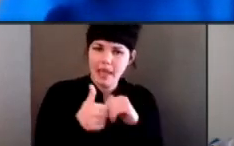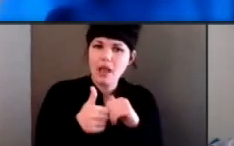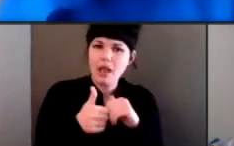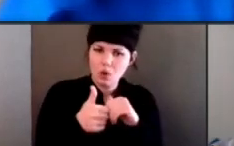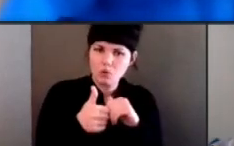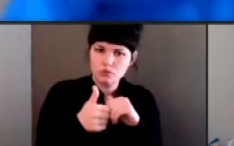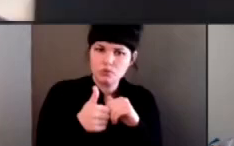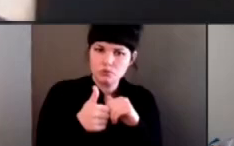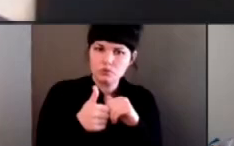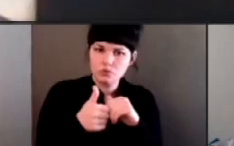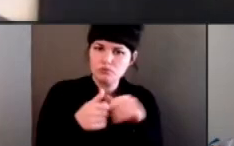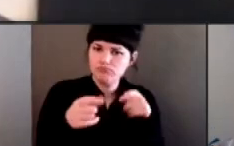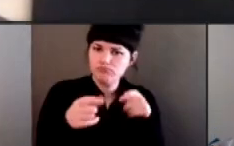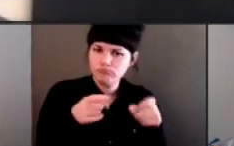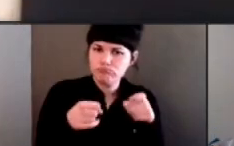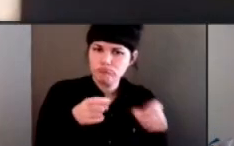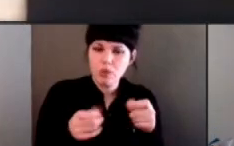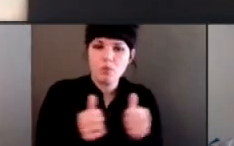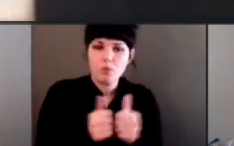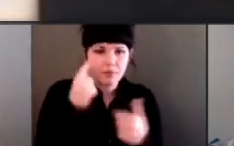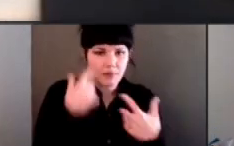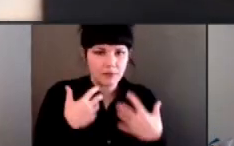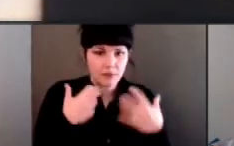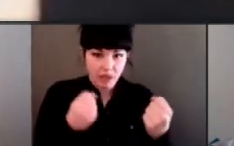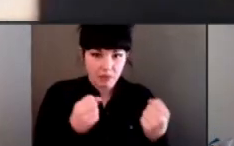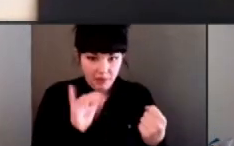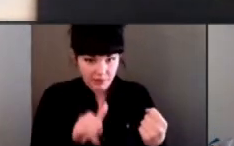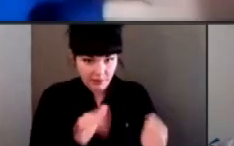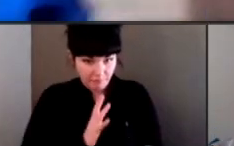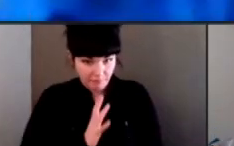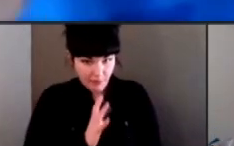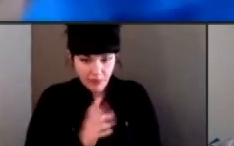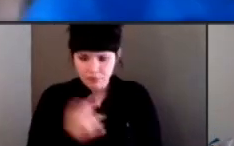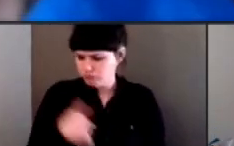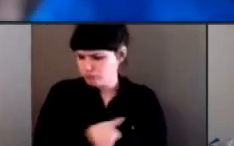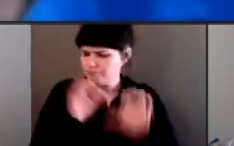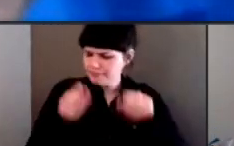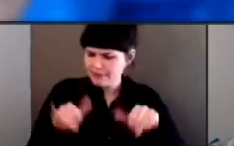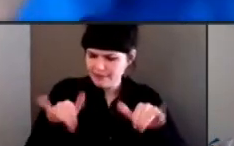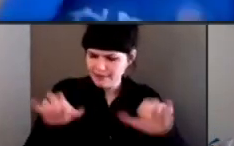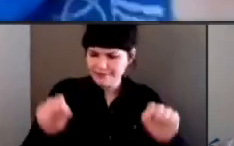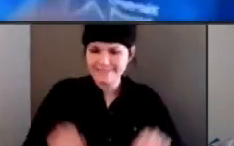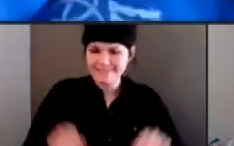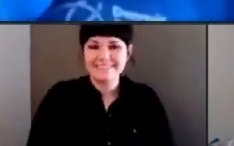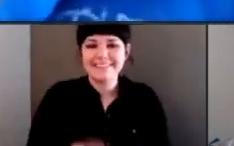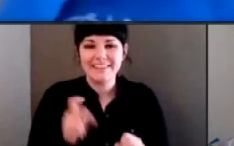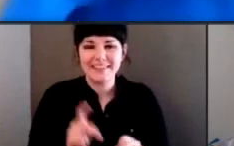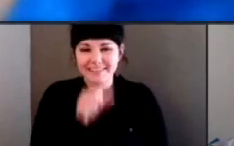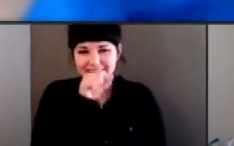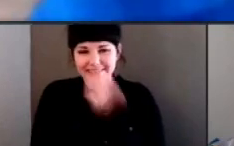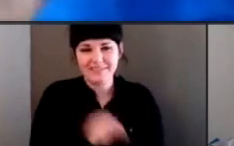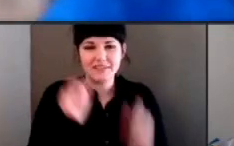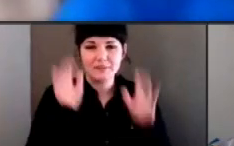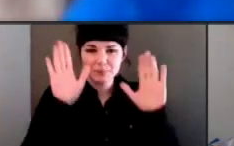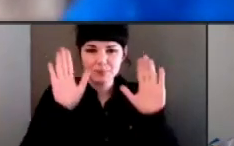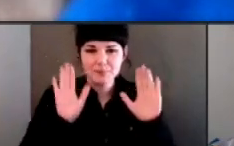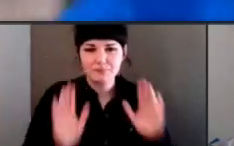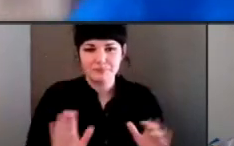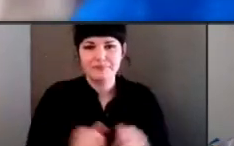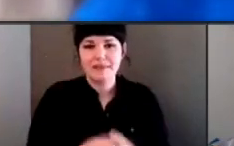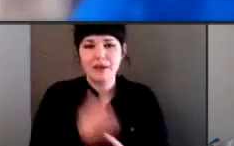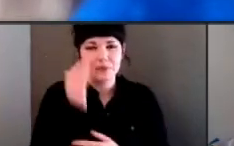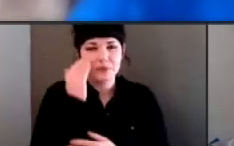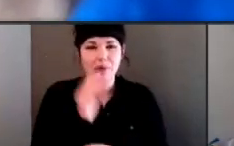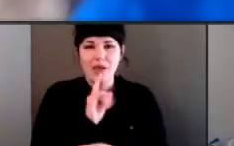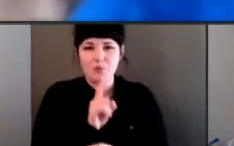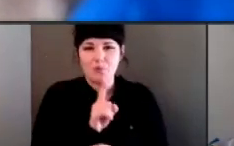doable? We can absolutely do that. Okay. All right, Crystal, I love it. Okay, great. you know, I put you on the spot a little bit, but I